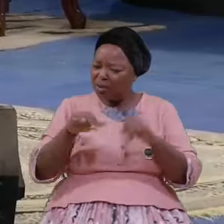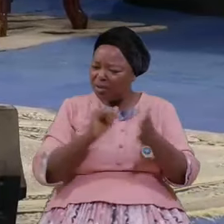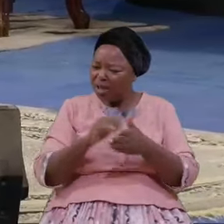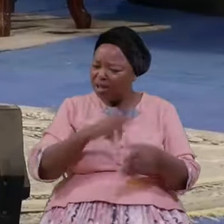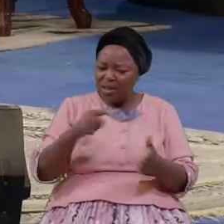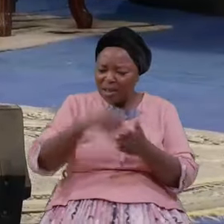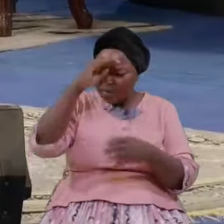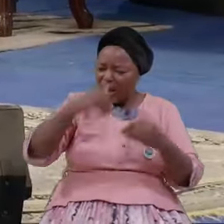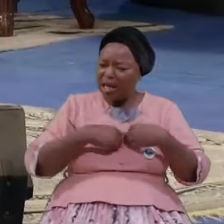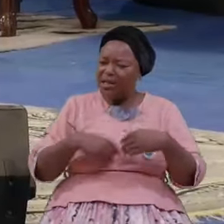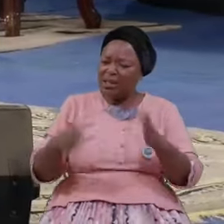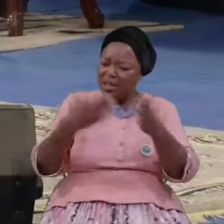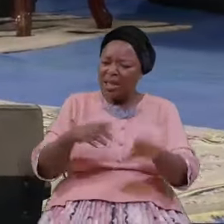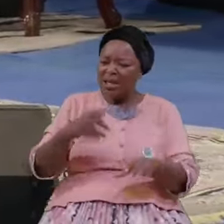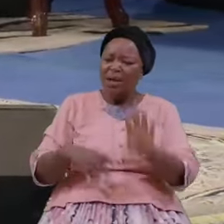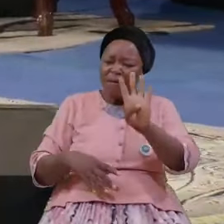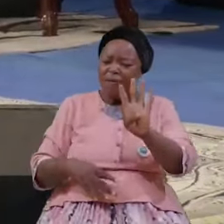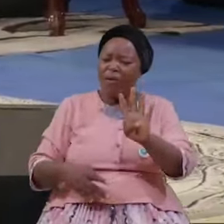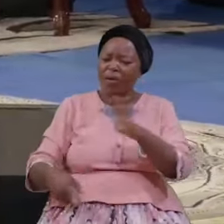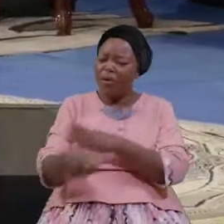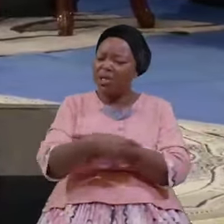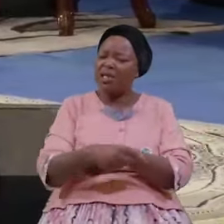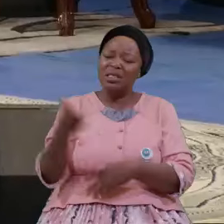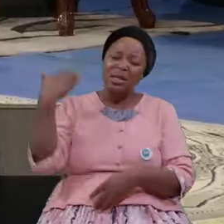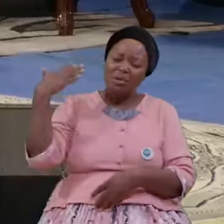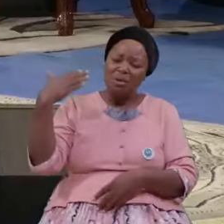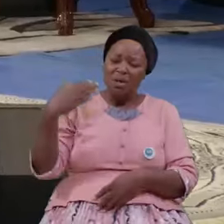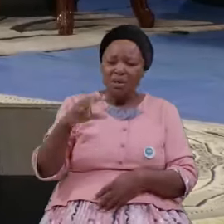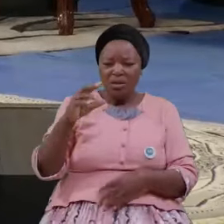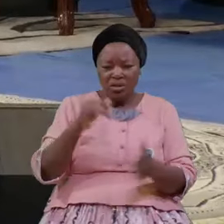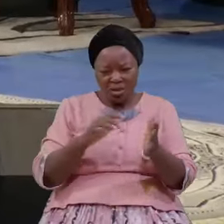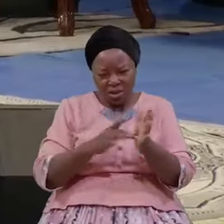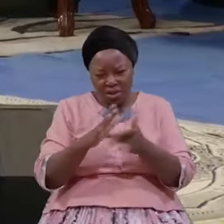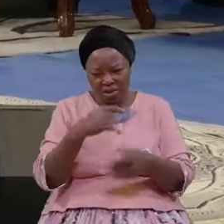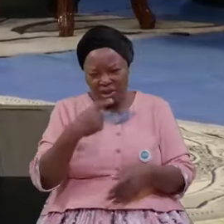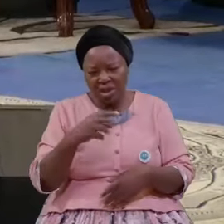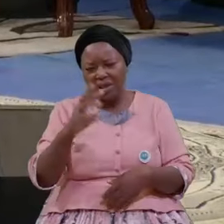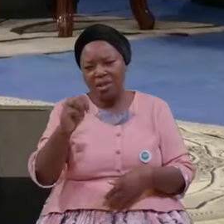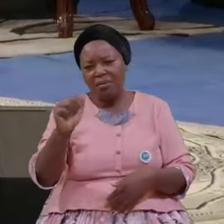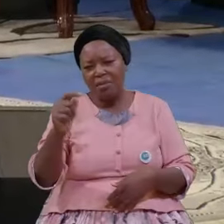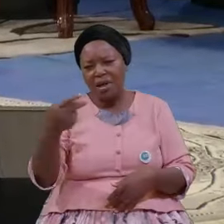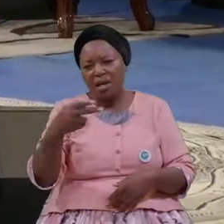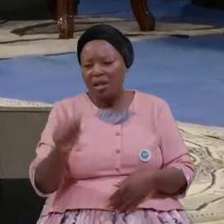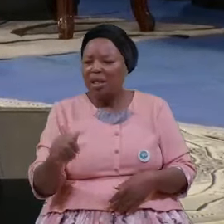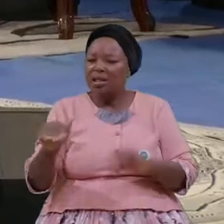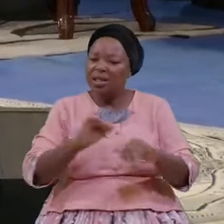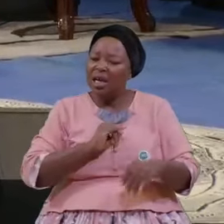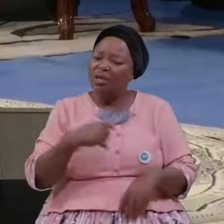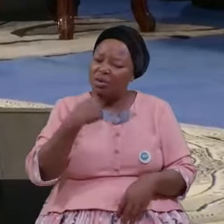4 days ago." Jesus said, "Martha, didn't I tell you that if you can